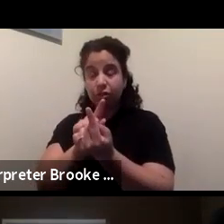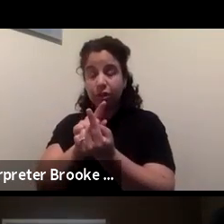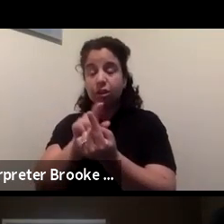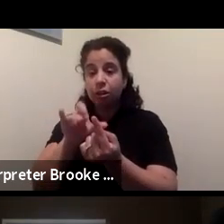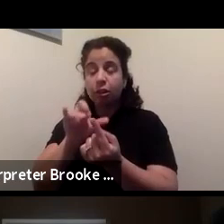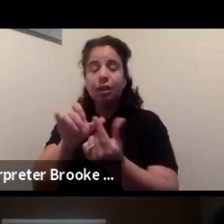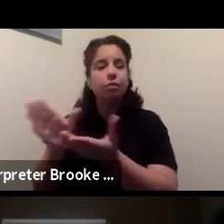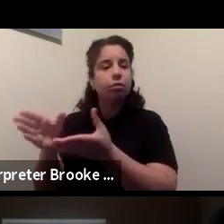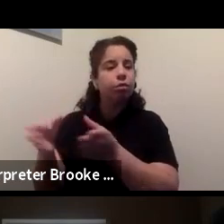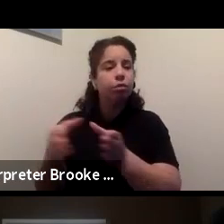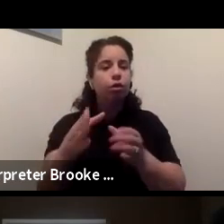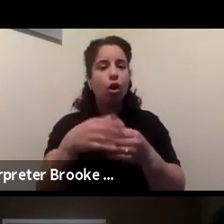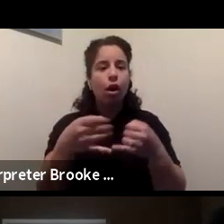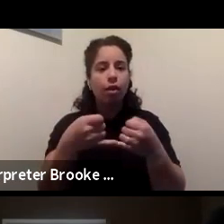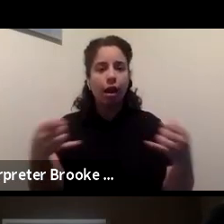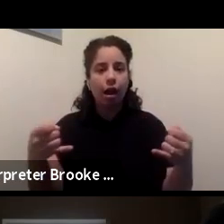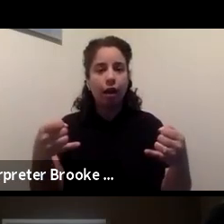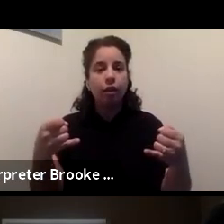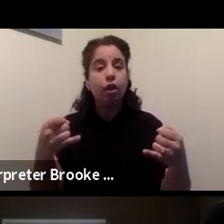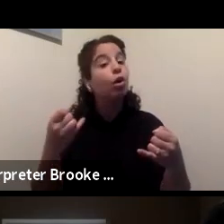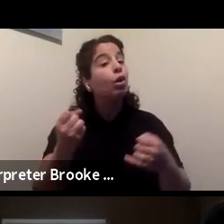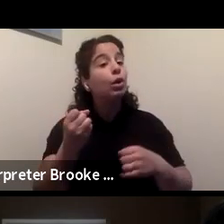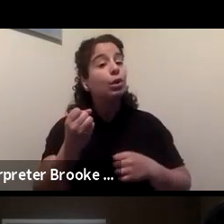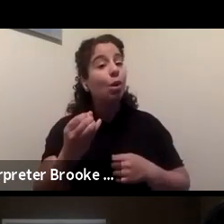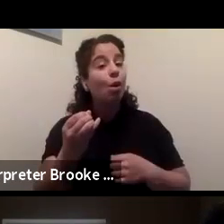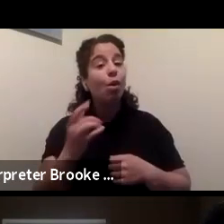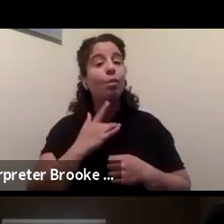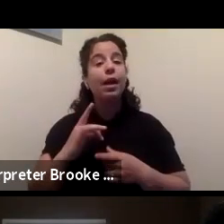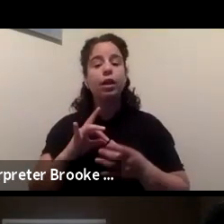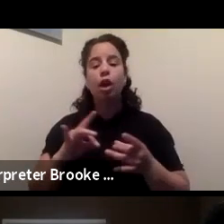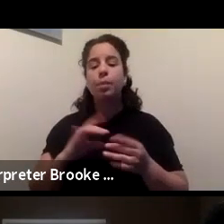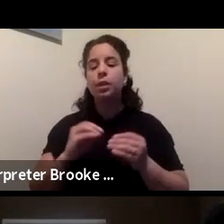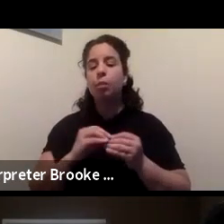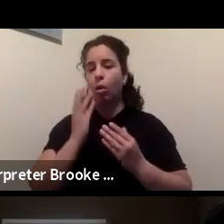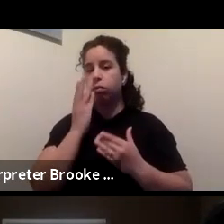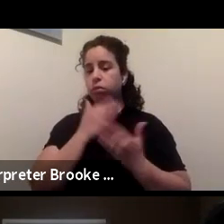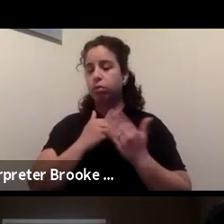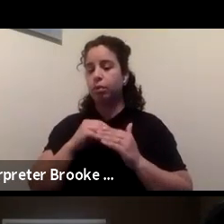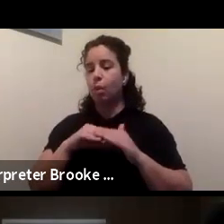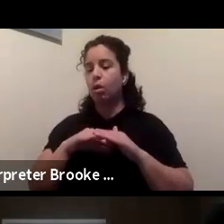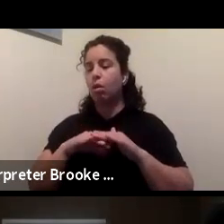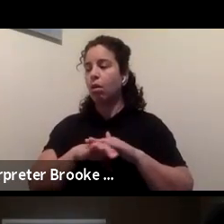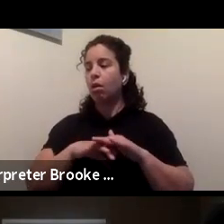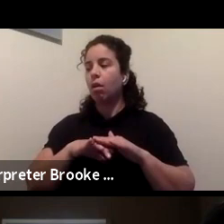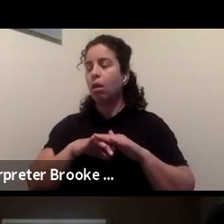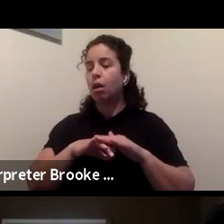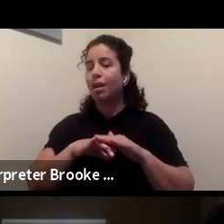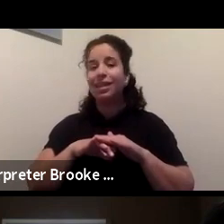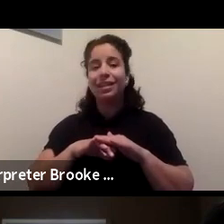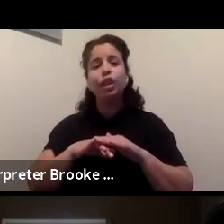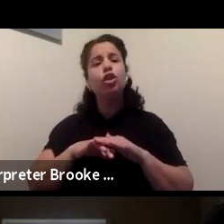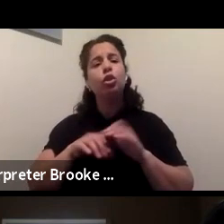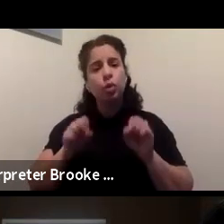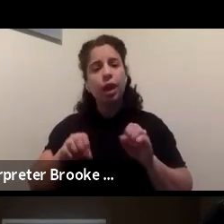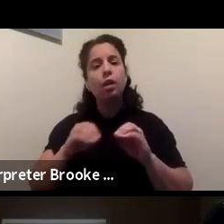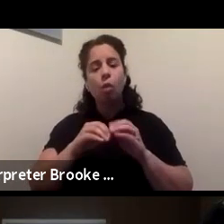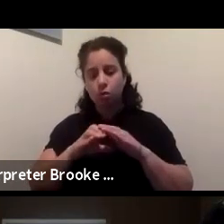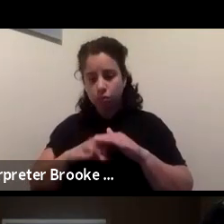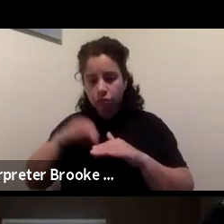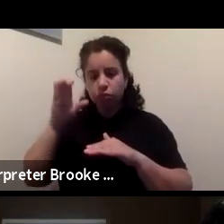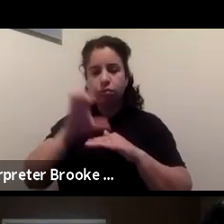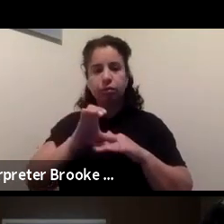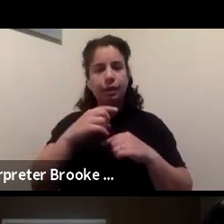what is implicit or the way things just are suddenly don't have to be, and we